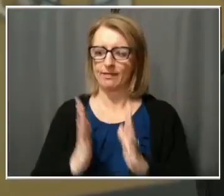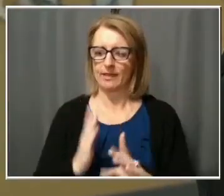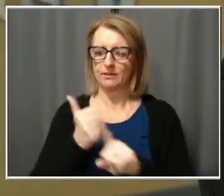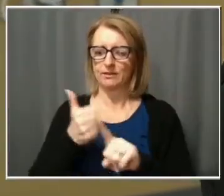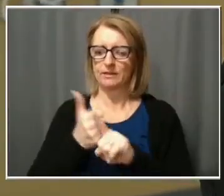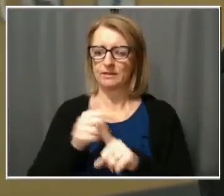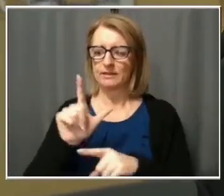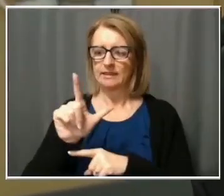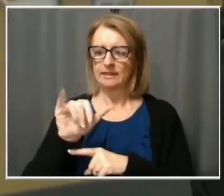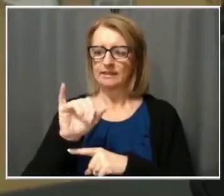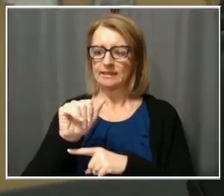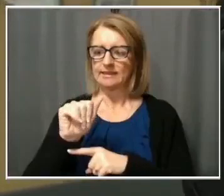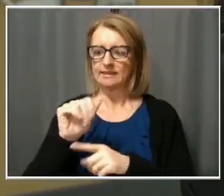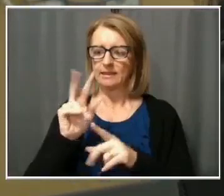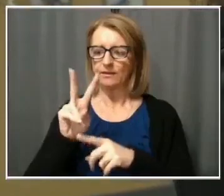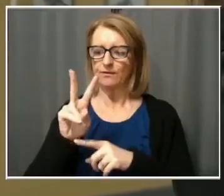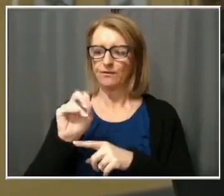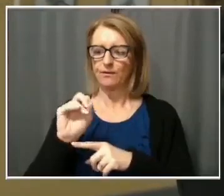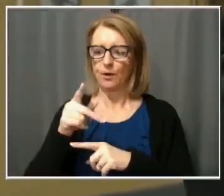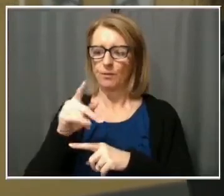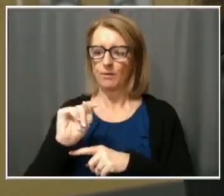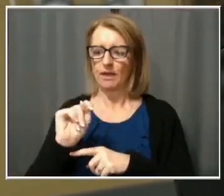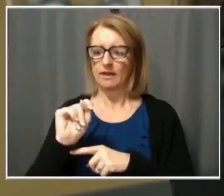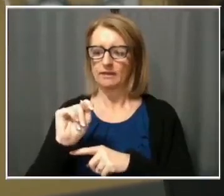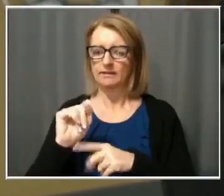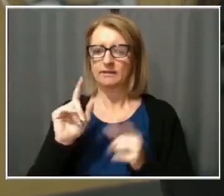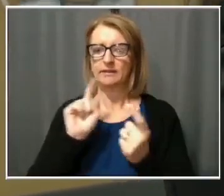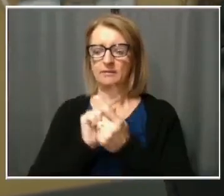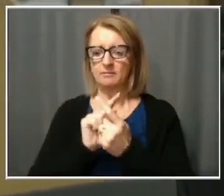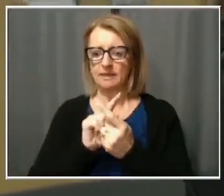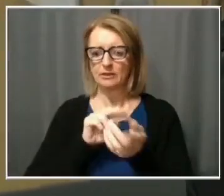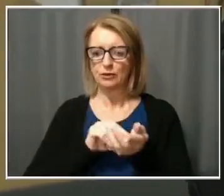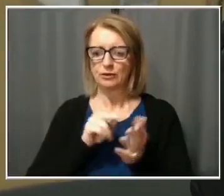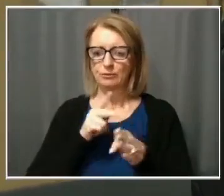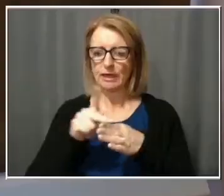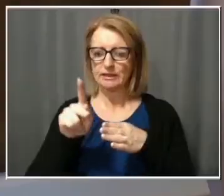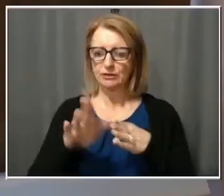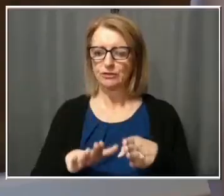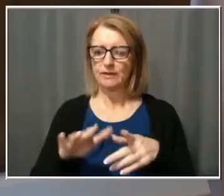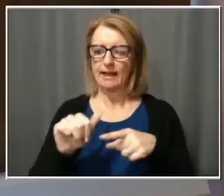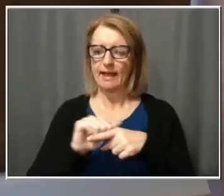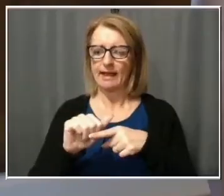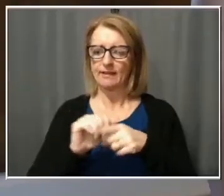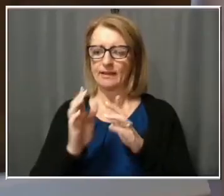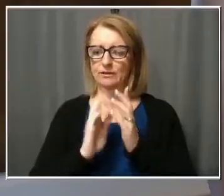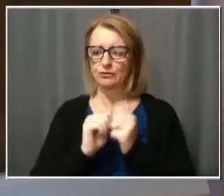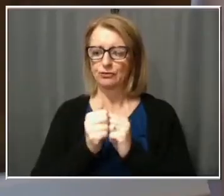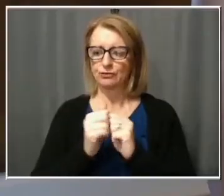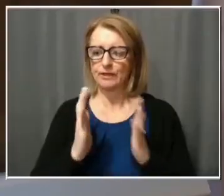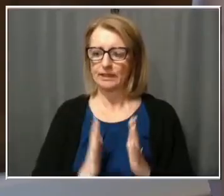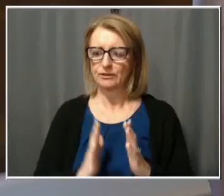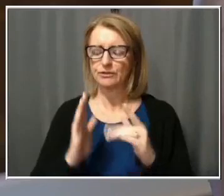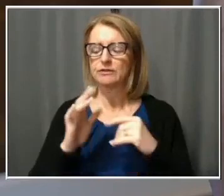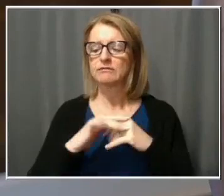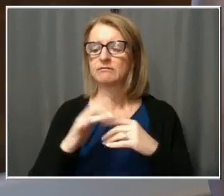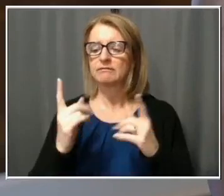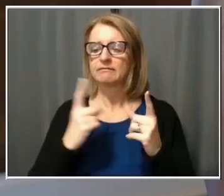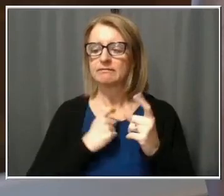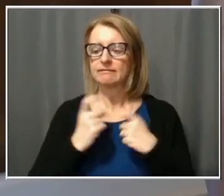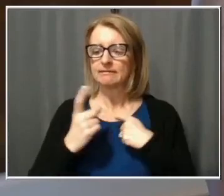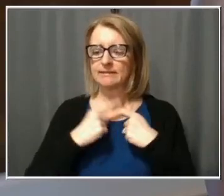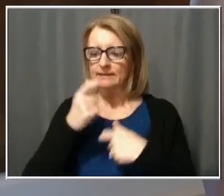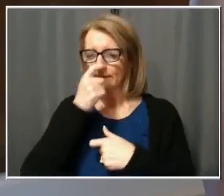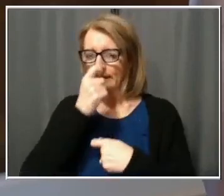Lisa Vopat. I met her nurse practitioner, she has an athletic trainer, and then she immediately asked if I was interested